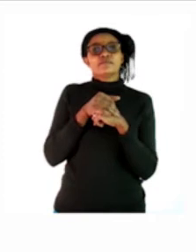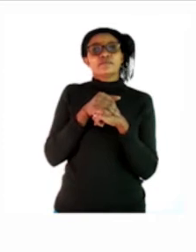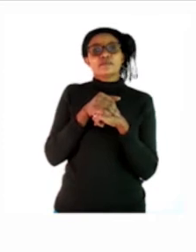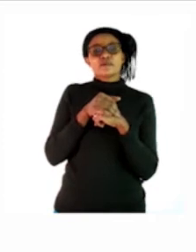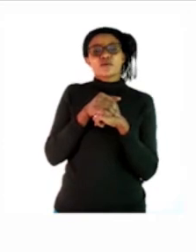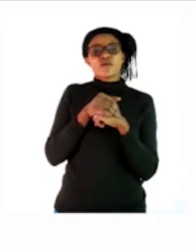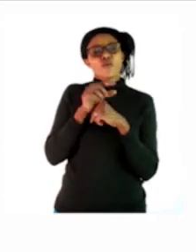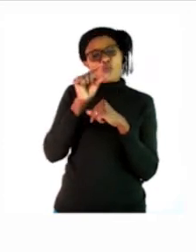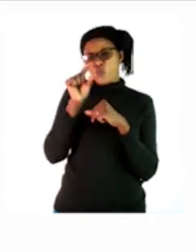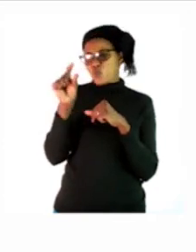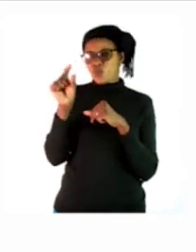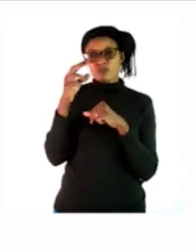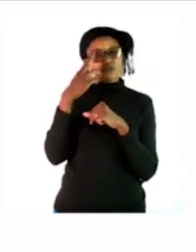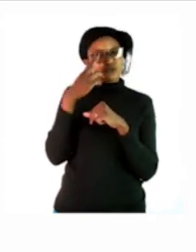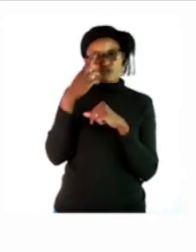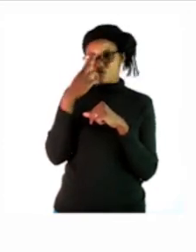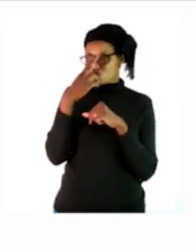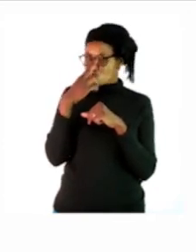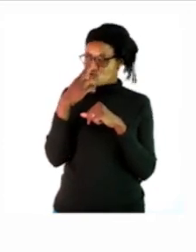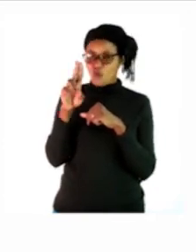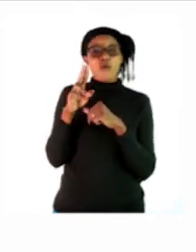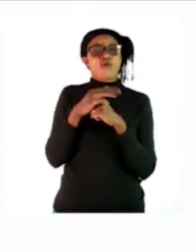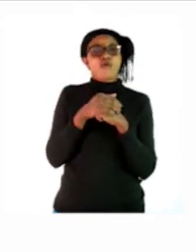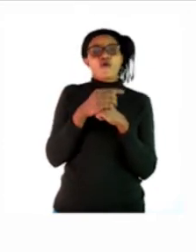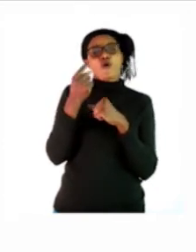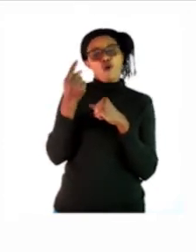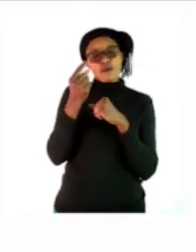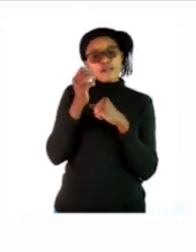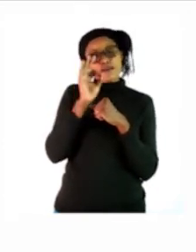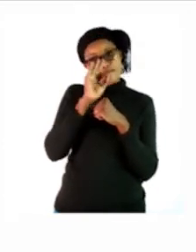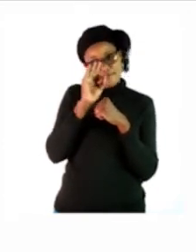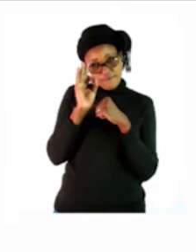not the whole word, only the F.